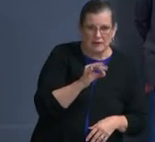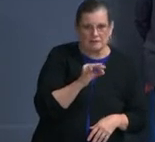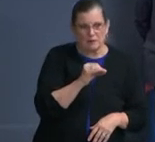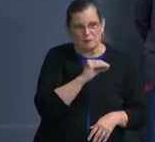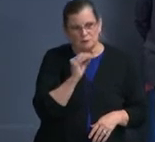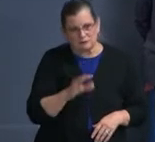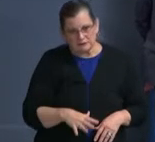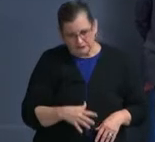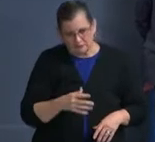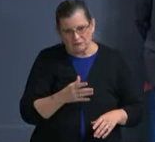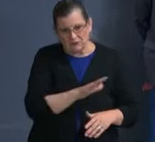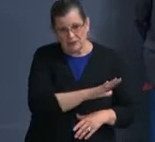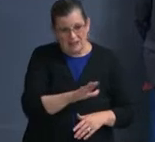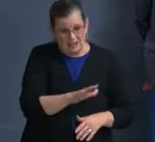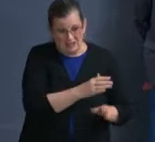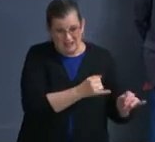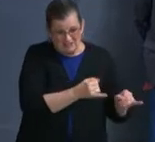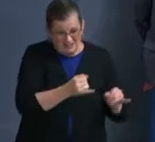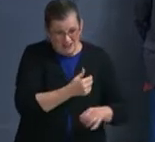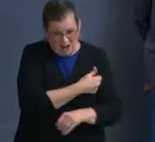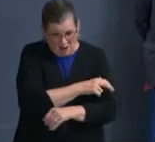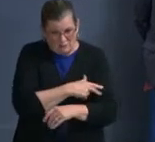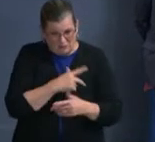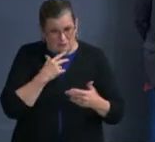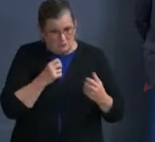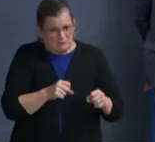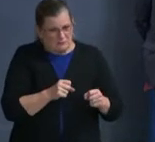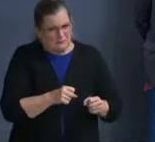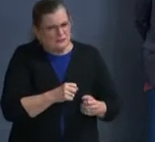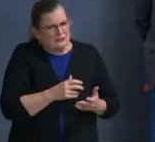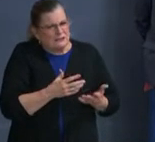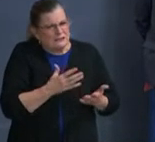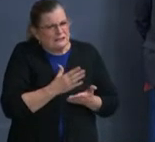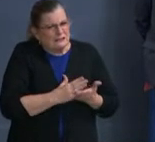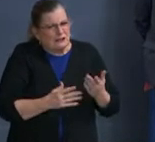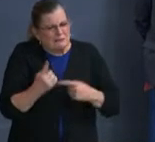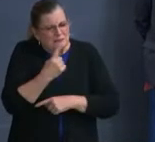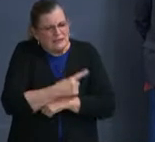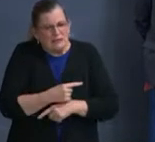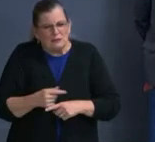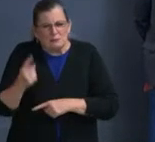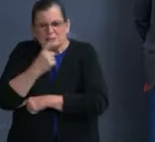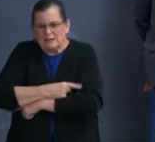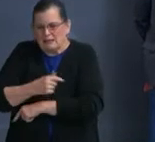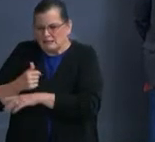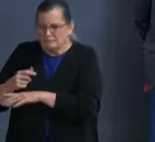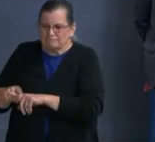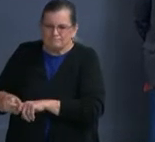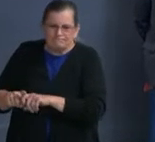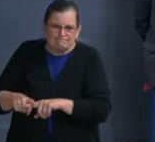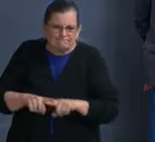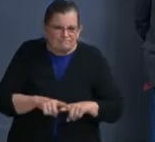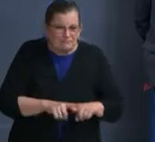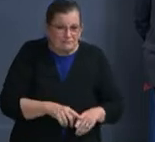of their individual hospital capacity on a day-to-day basis. The metric that we report